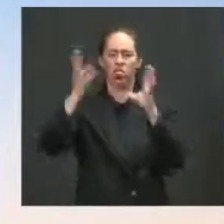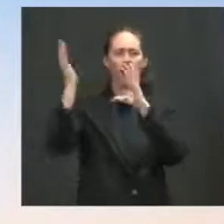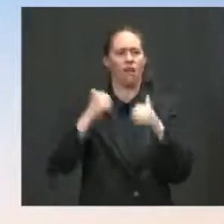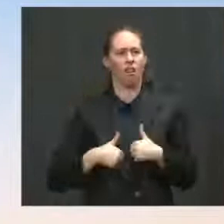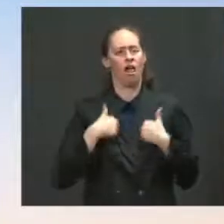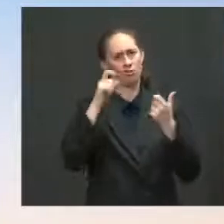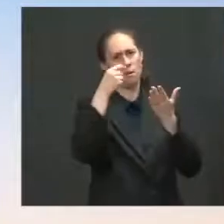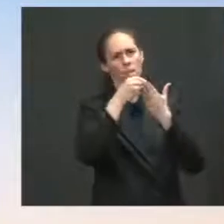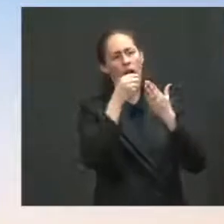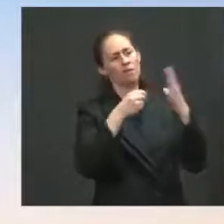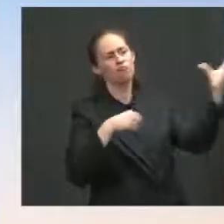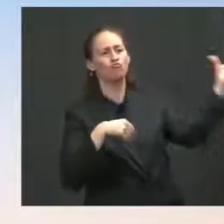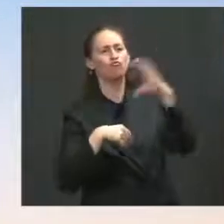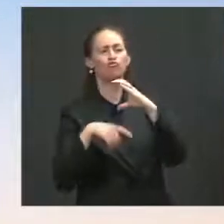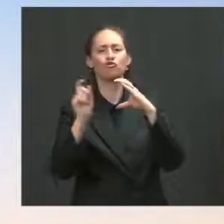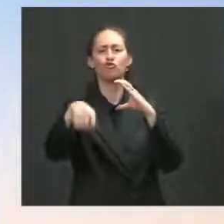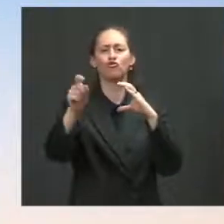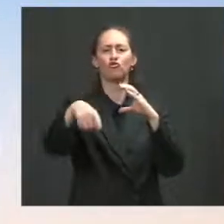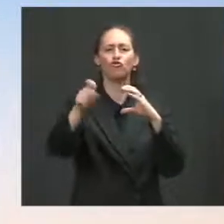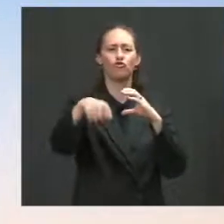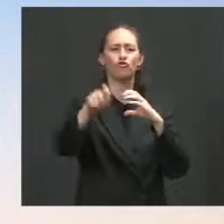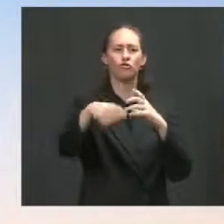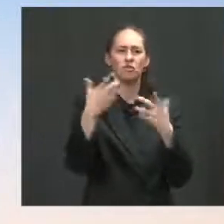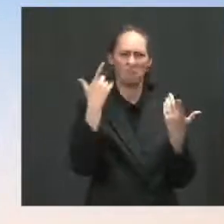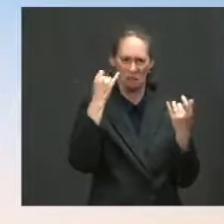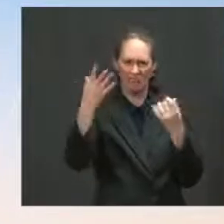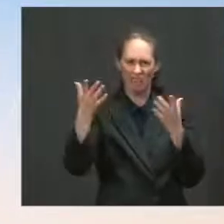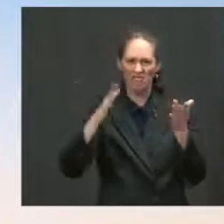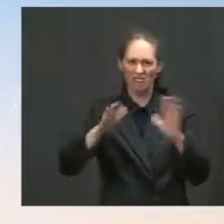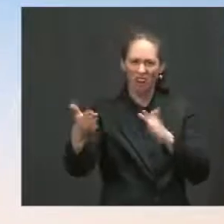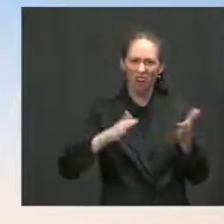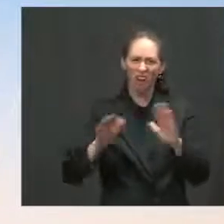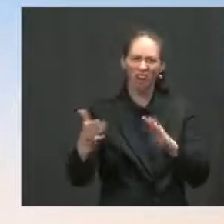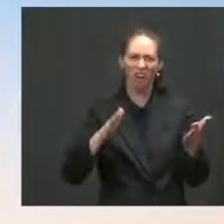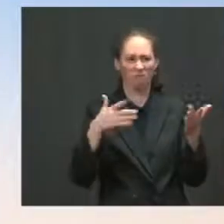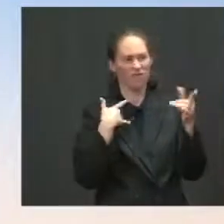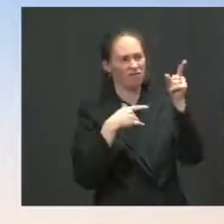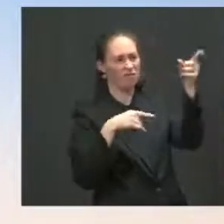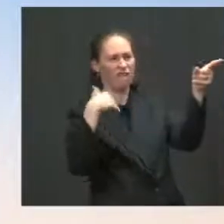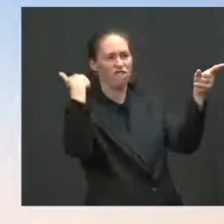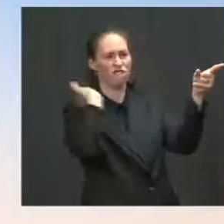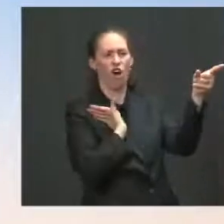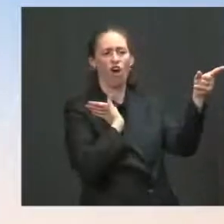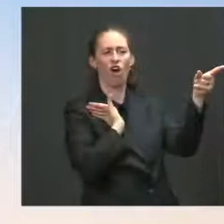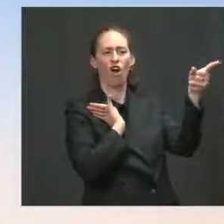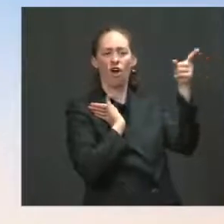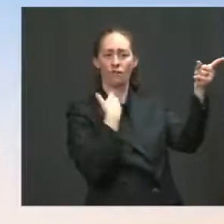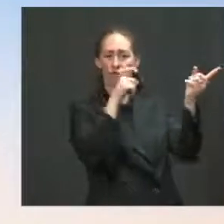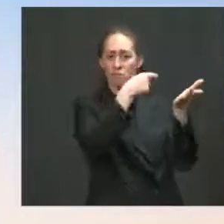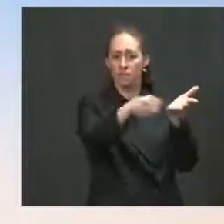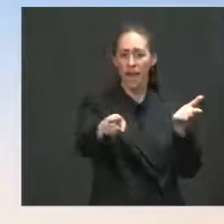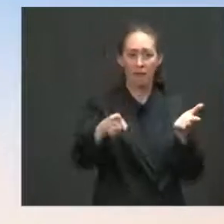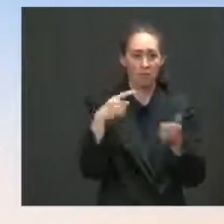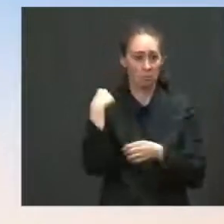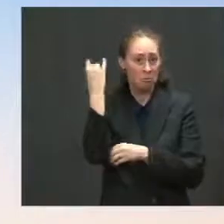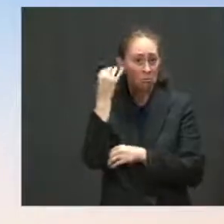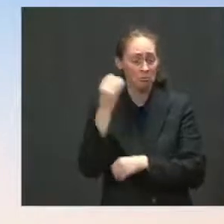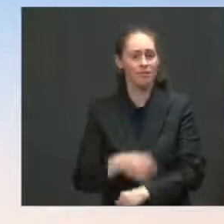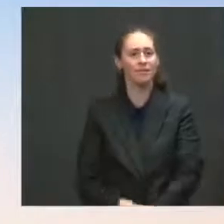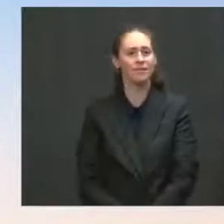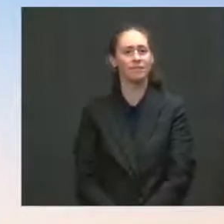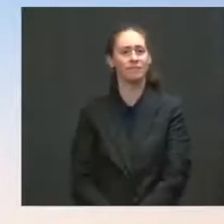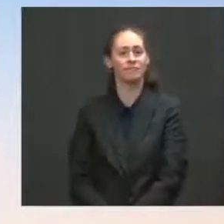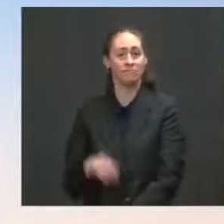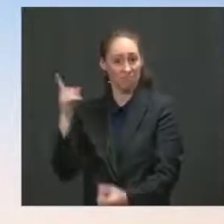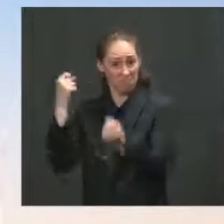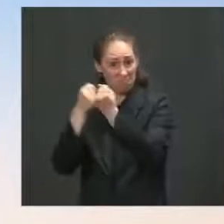600,000 American deaths and economic devastation. President Biden hasn't called for reparations from China. Does he support them? Does he think that China should